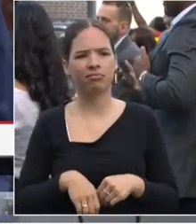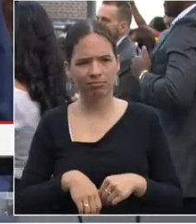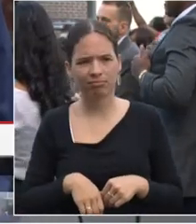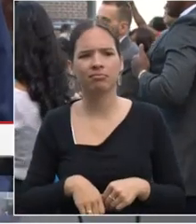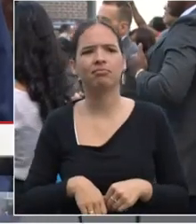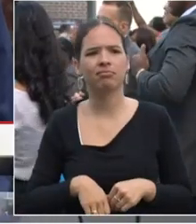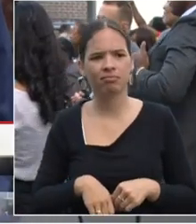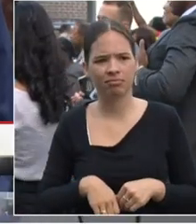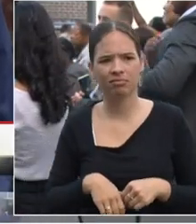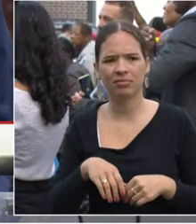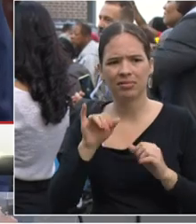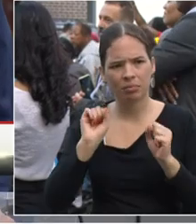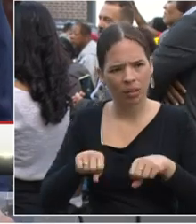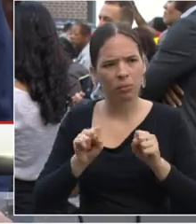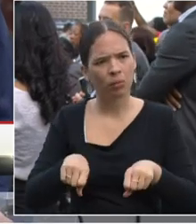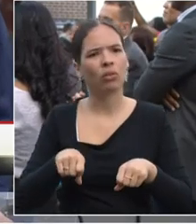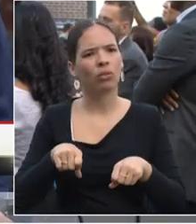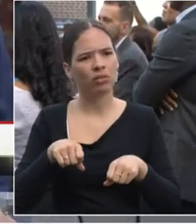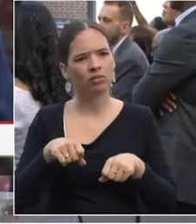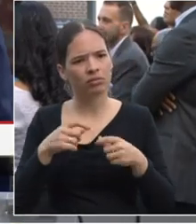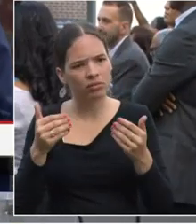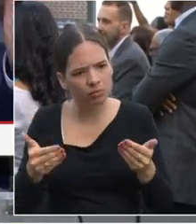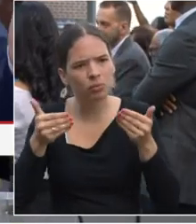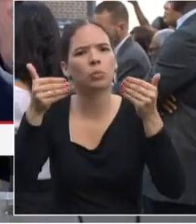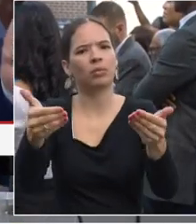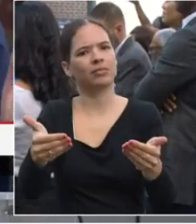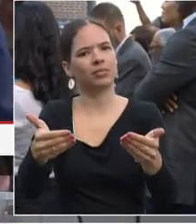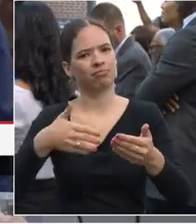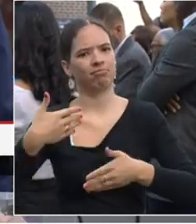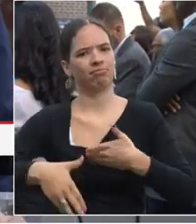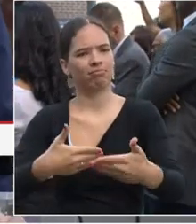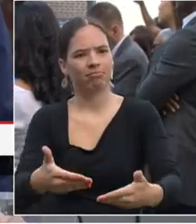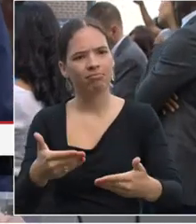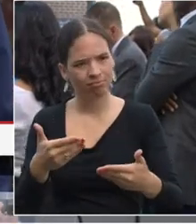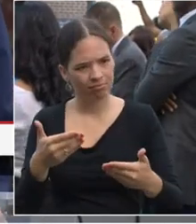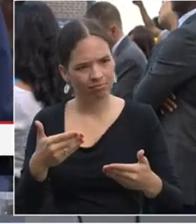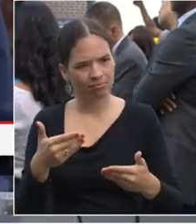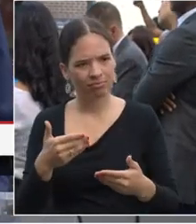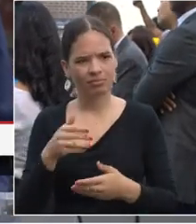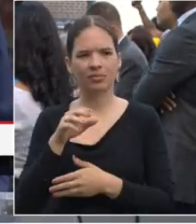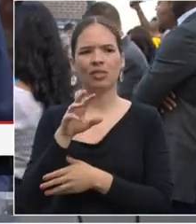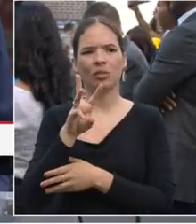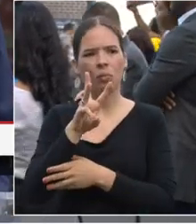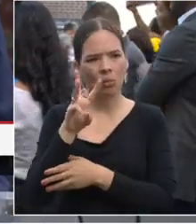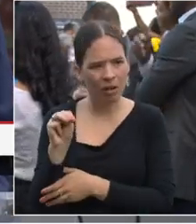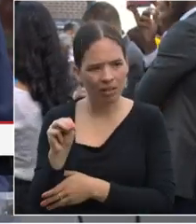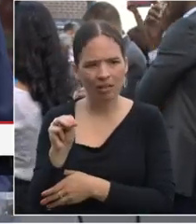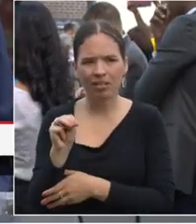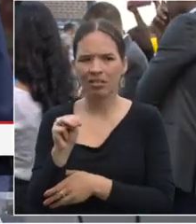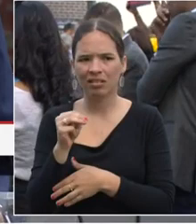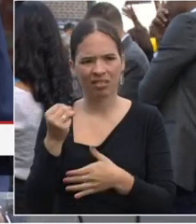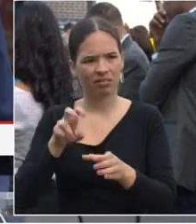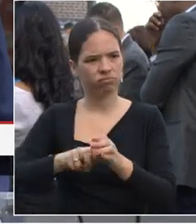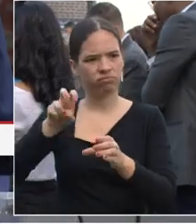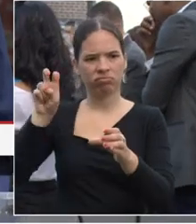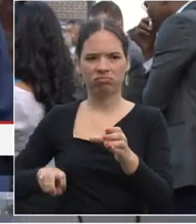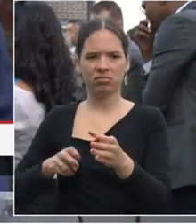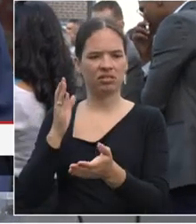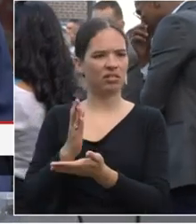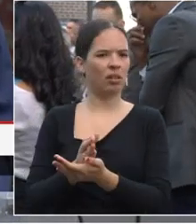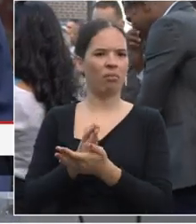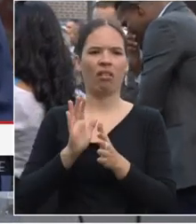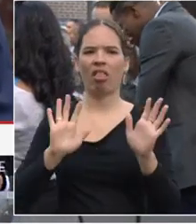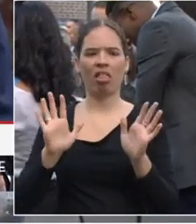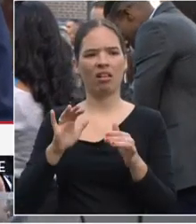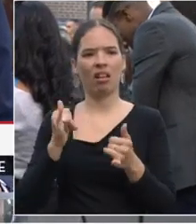to be able to move forward once Walmart backed out and reneged on us and withdrew his commitment. But